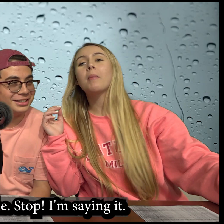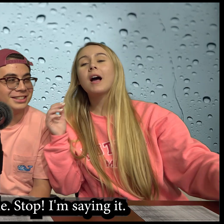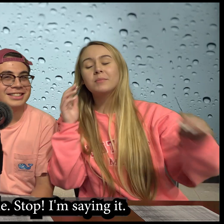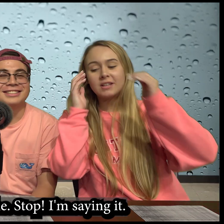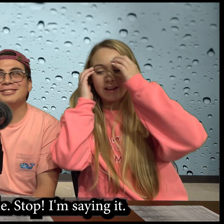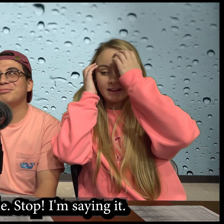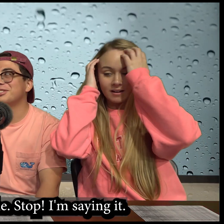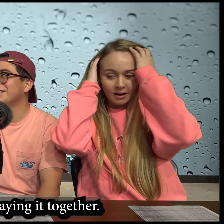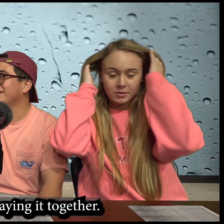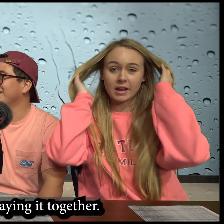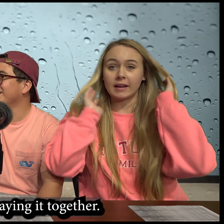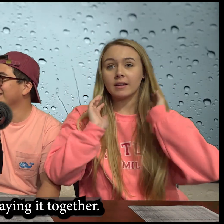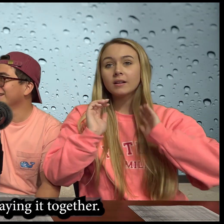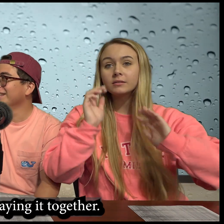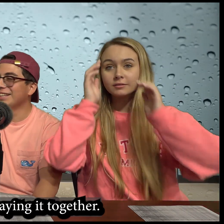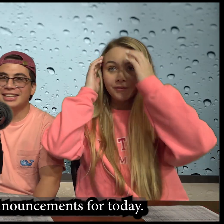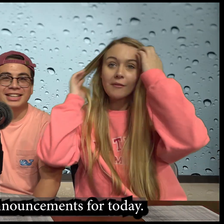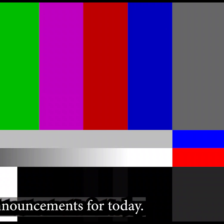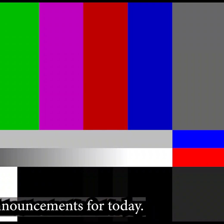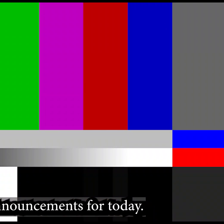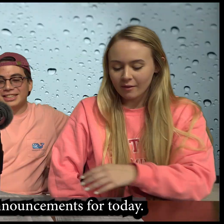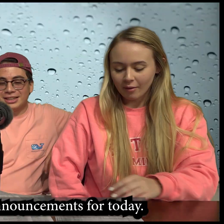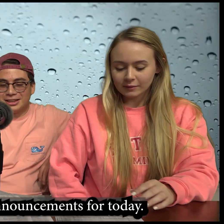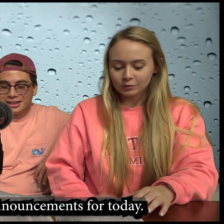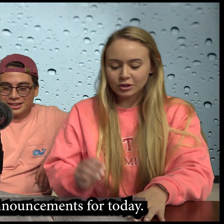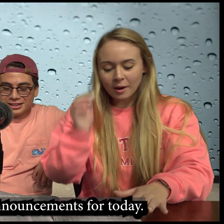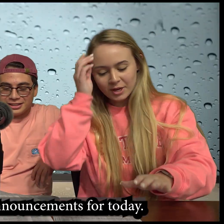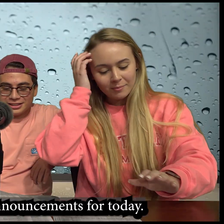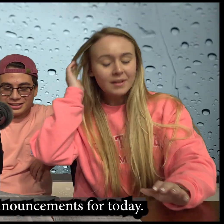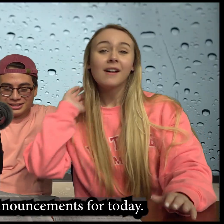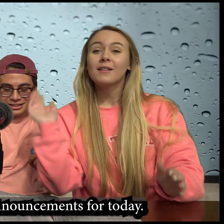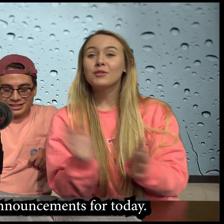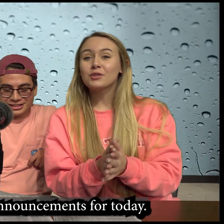No, stop. I'm saying it. No, we're saying it together. That's all of our